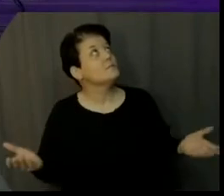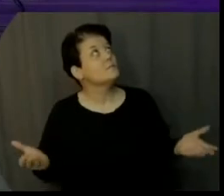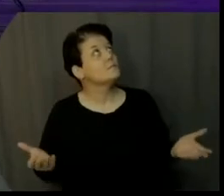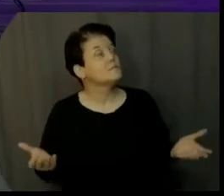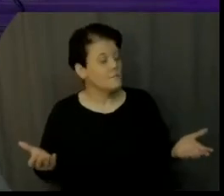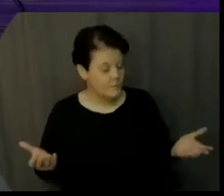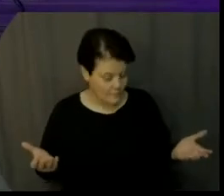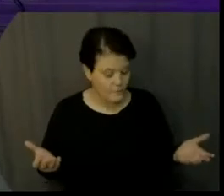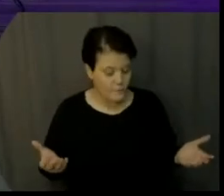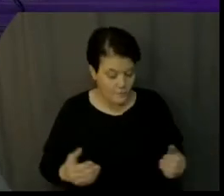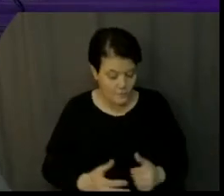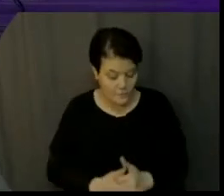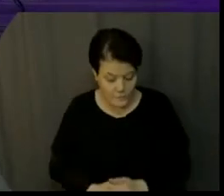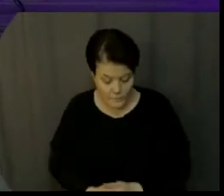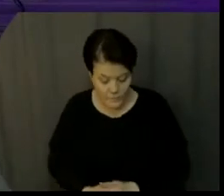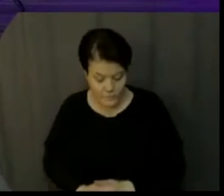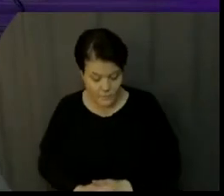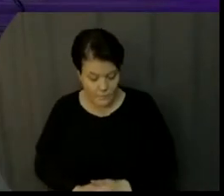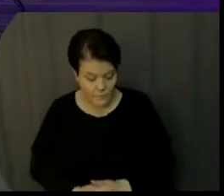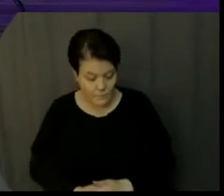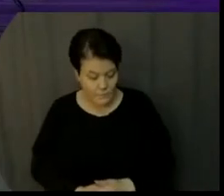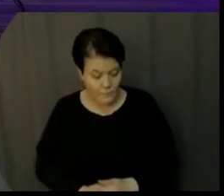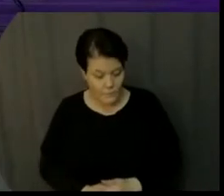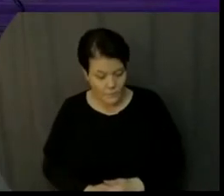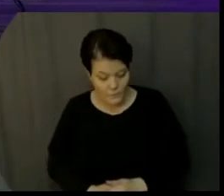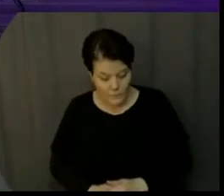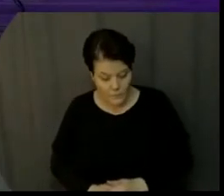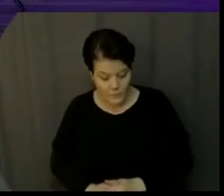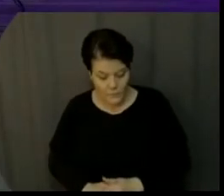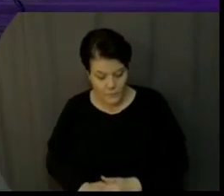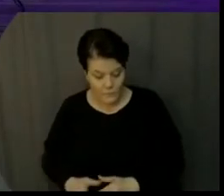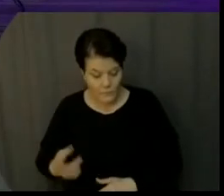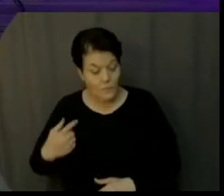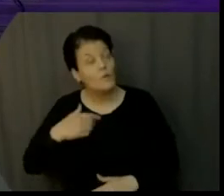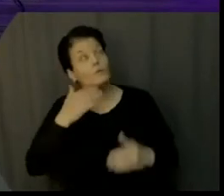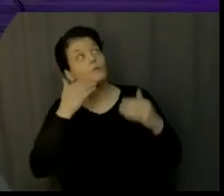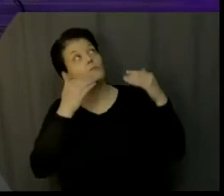We're grateful for this snapshot of a healthy church.